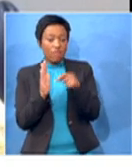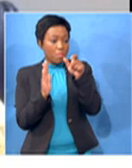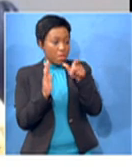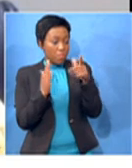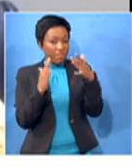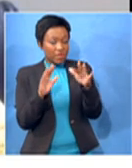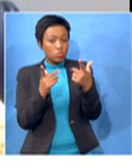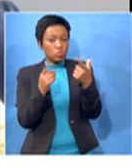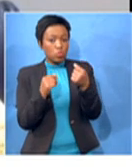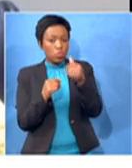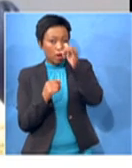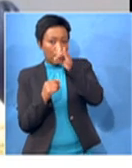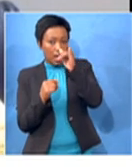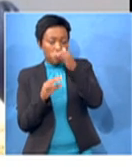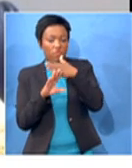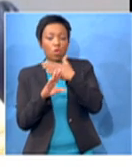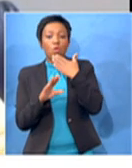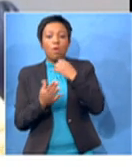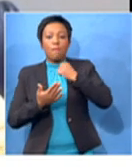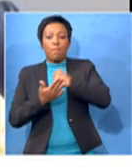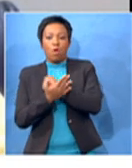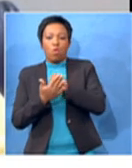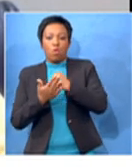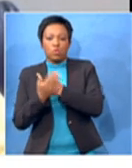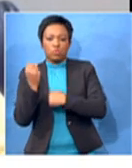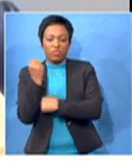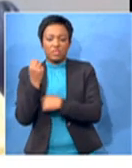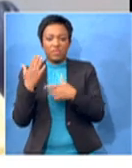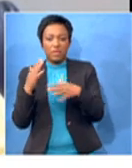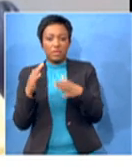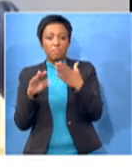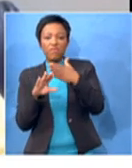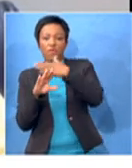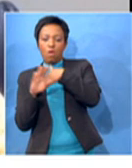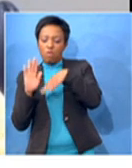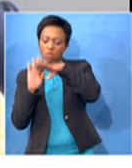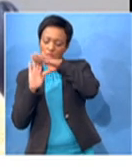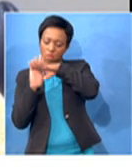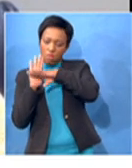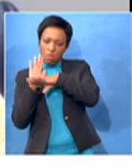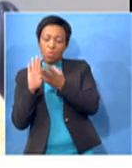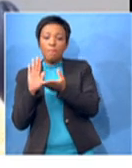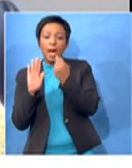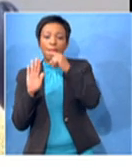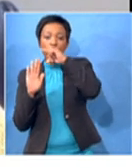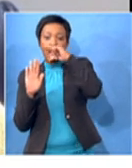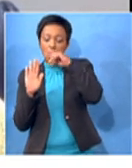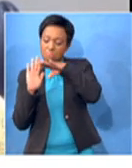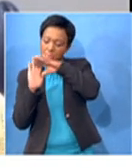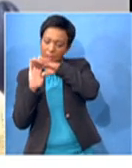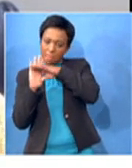his employer, being the post, gone through that register and would have found his name there, right? Because he